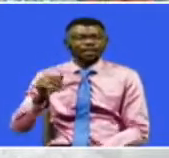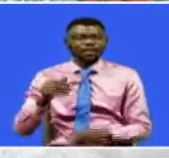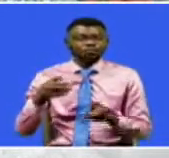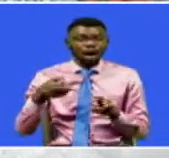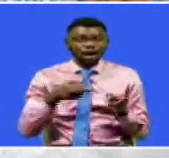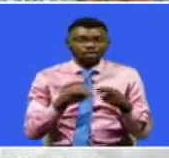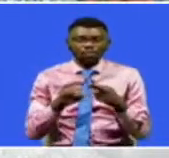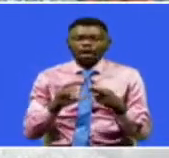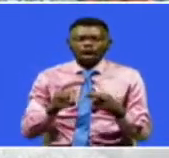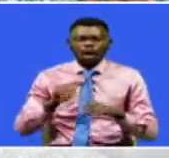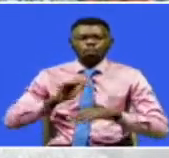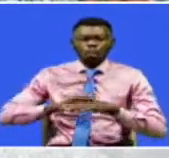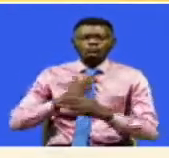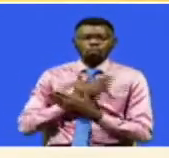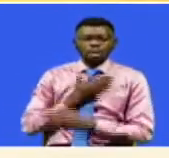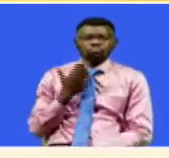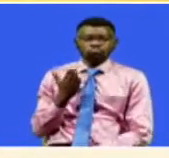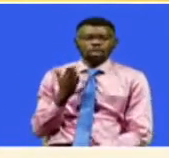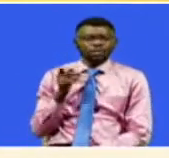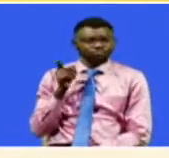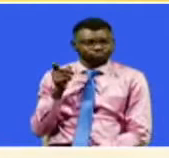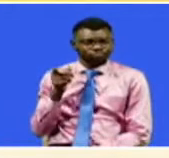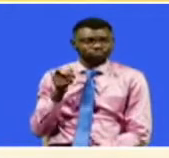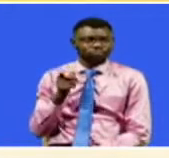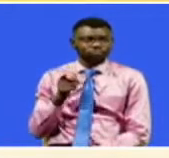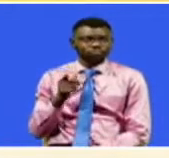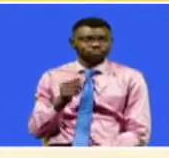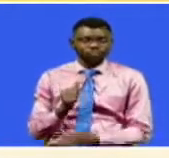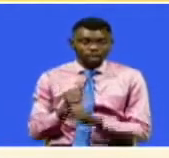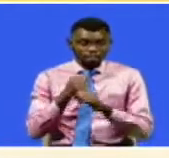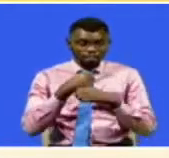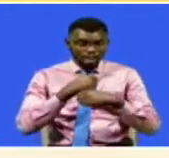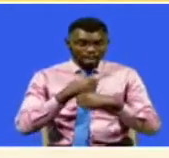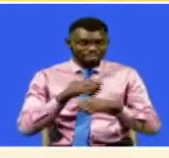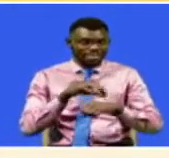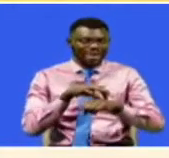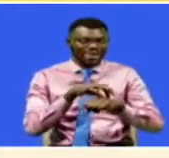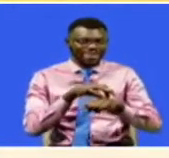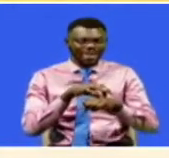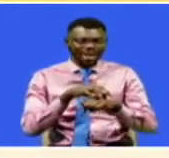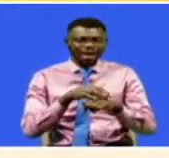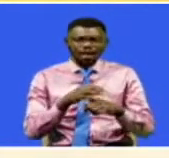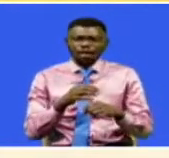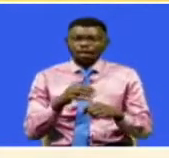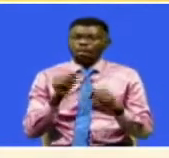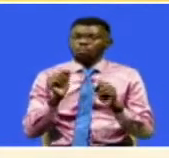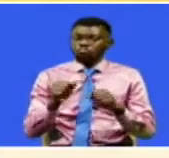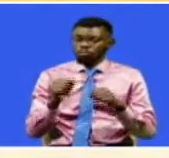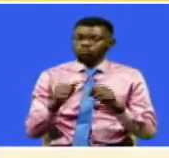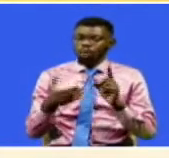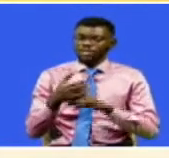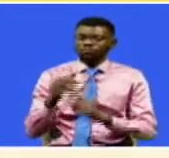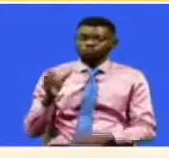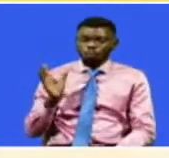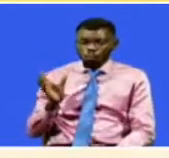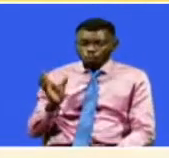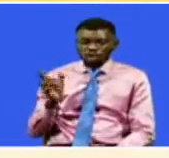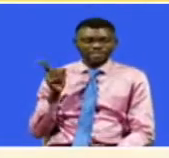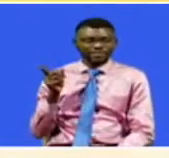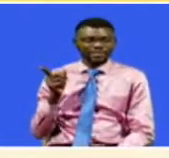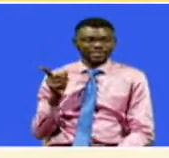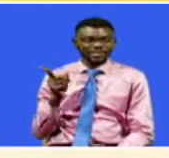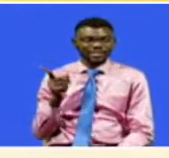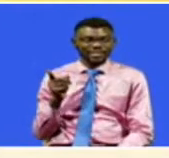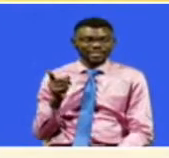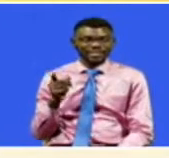Rao. He is turning our leather into gold, you know, it, just